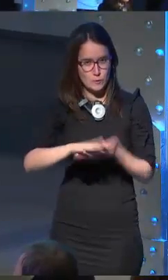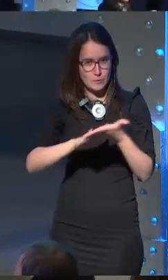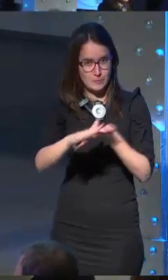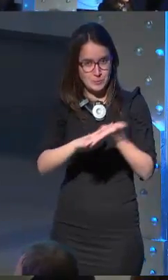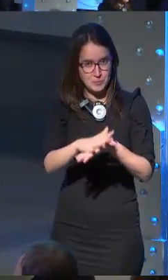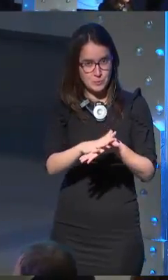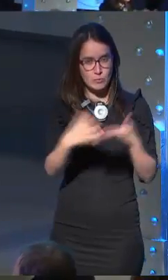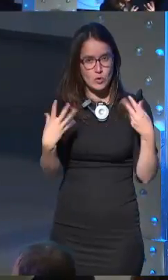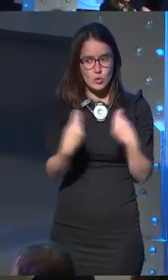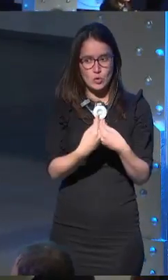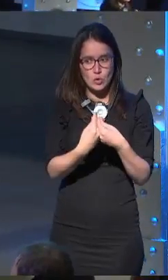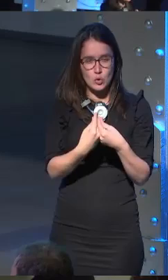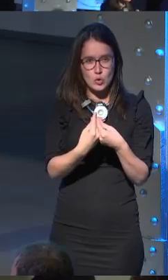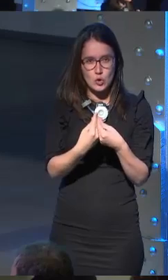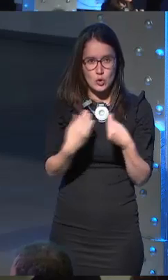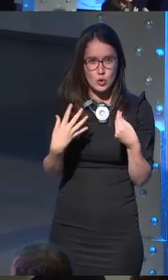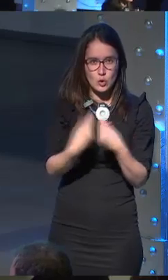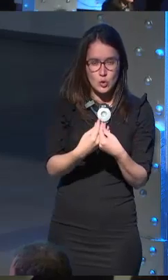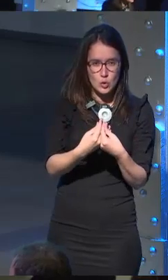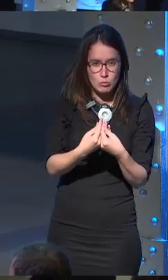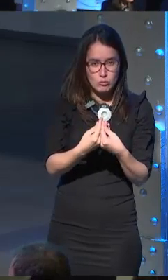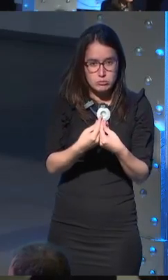what's going on here.